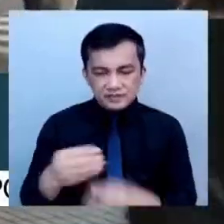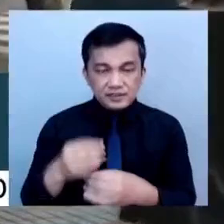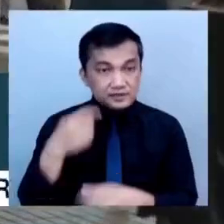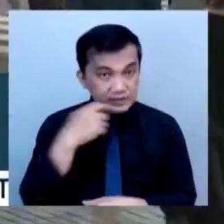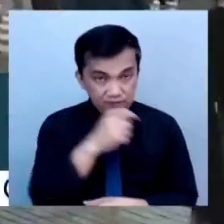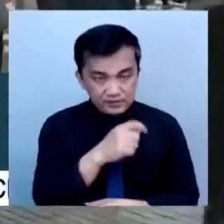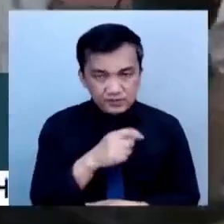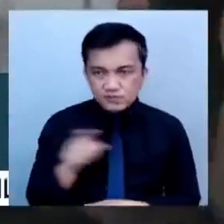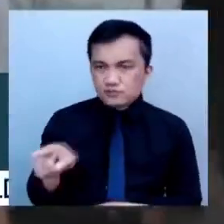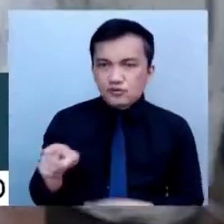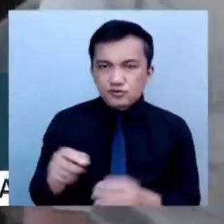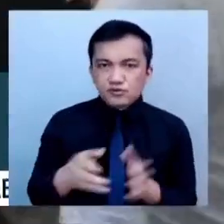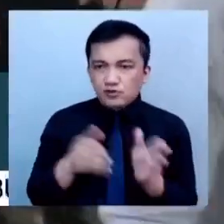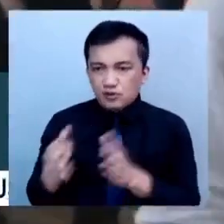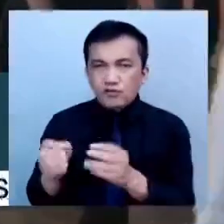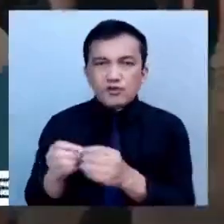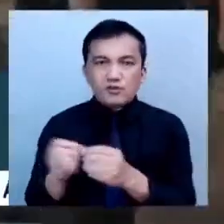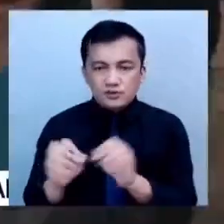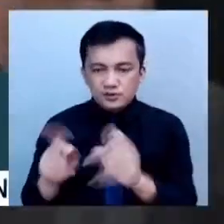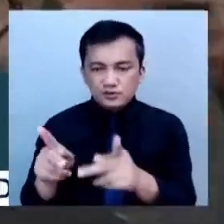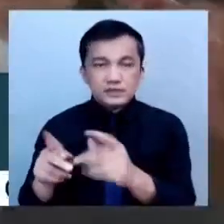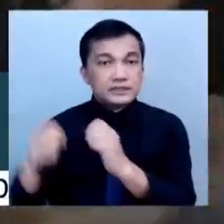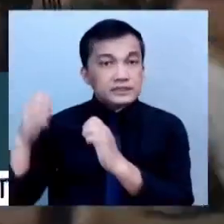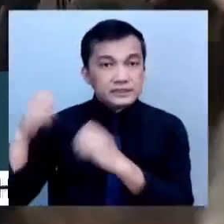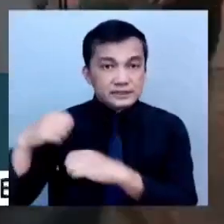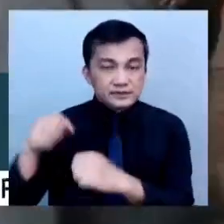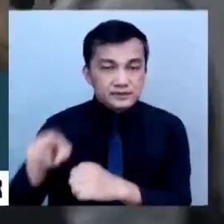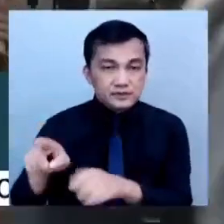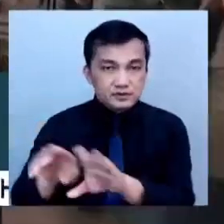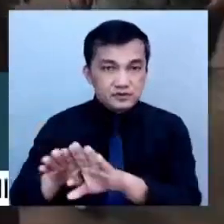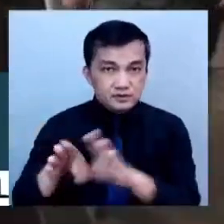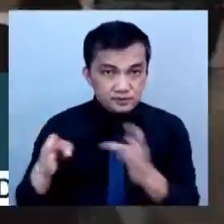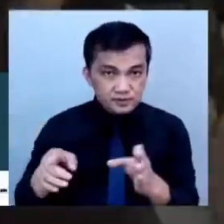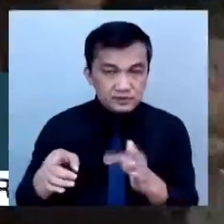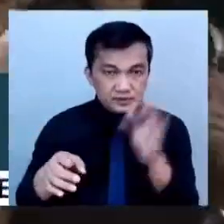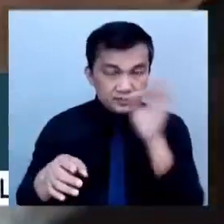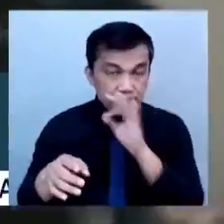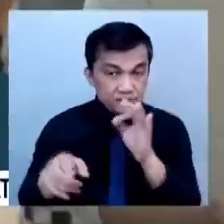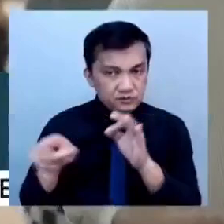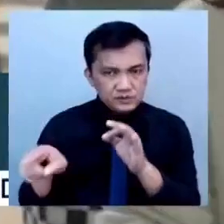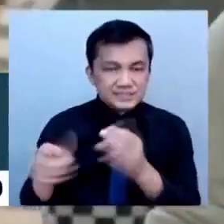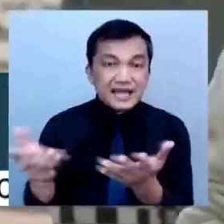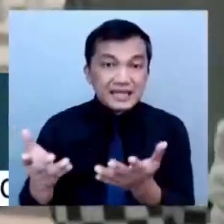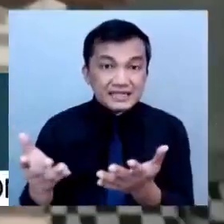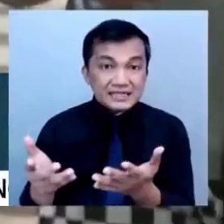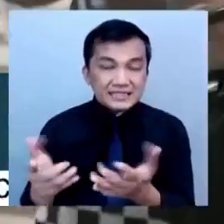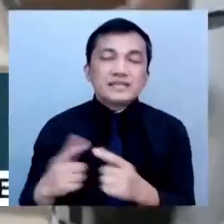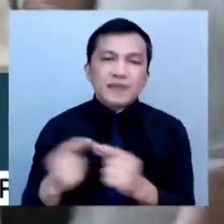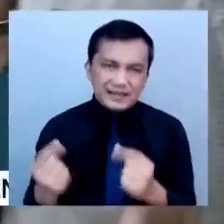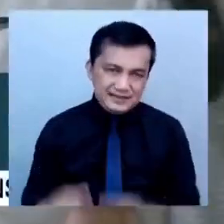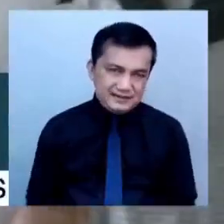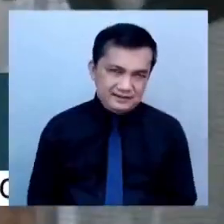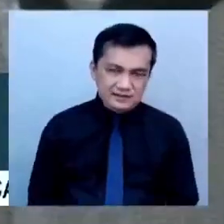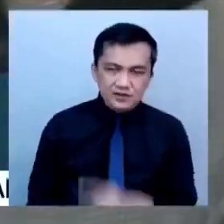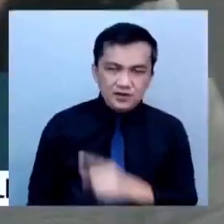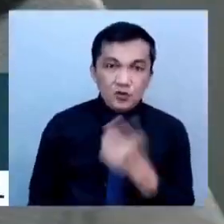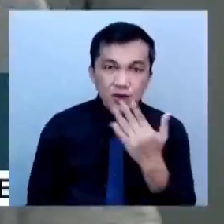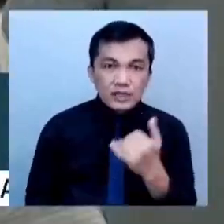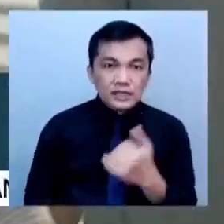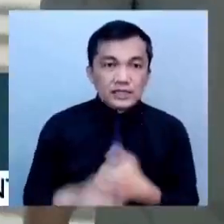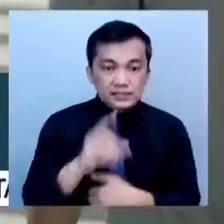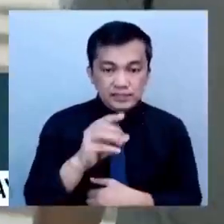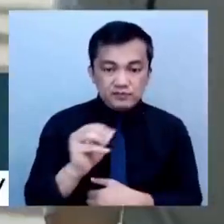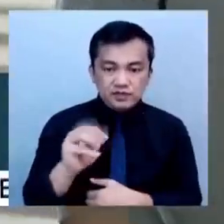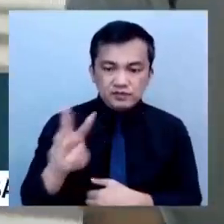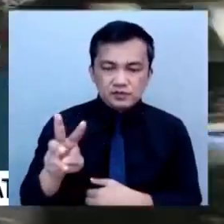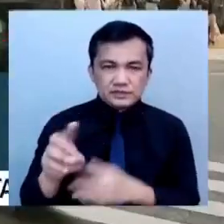more opportunities are also expected to open up for Filipinos in Japan as the Department of Migrant Workers